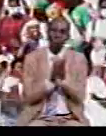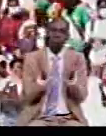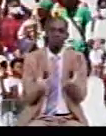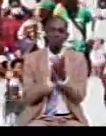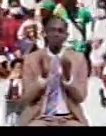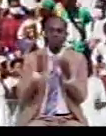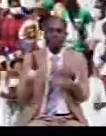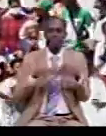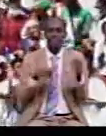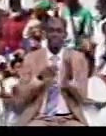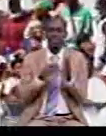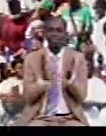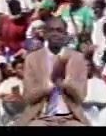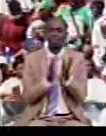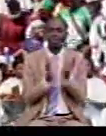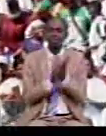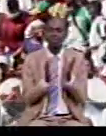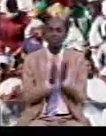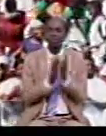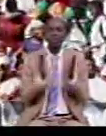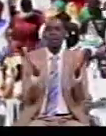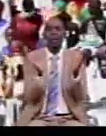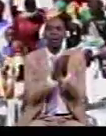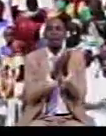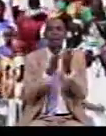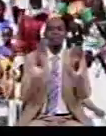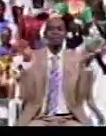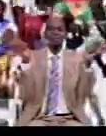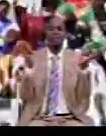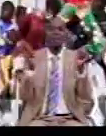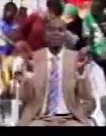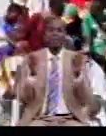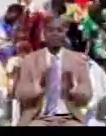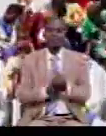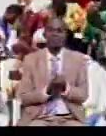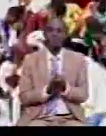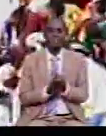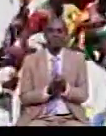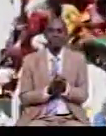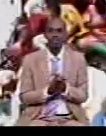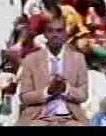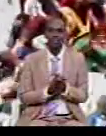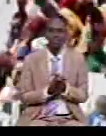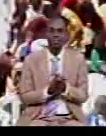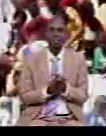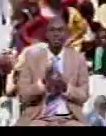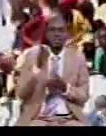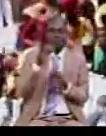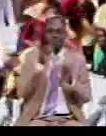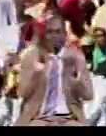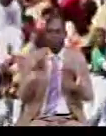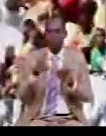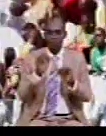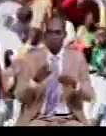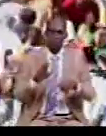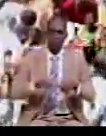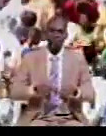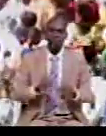Hallelujah. God bless you. Have your seats. We move into the moment of variety.